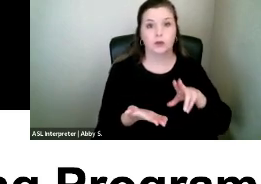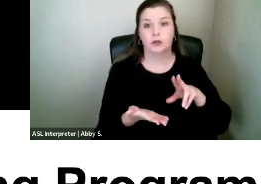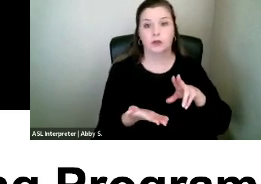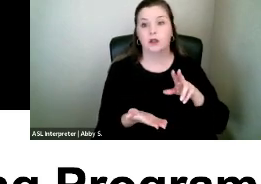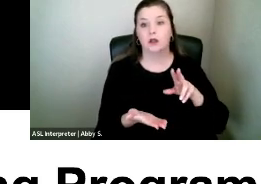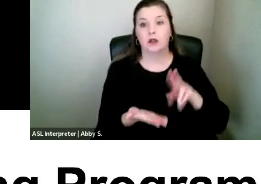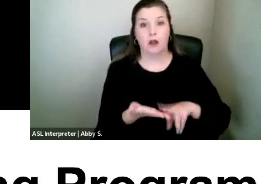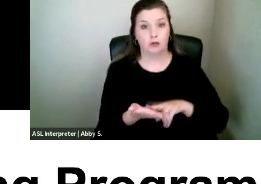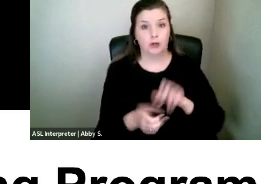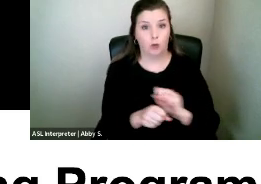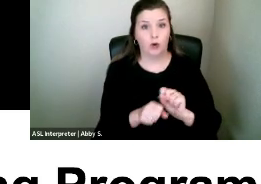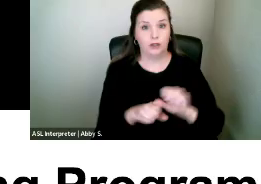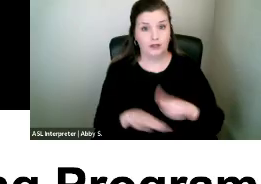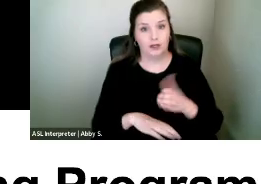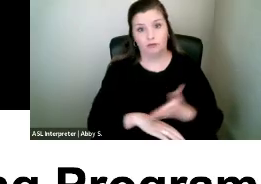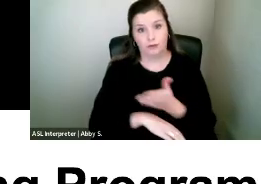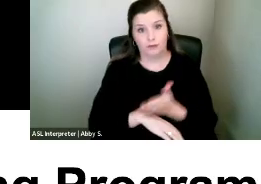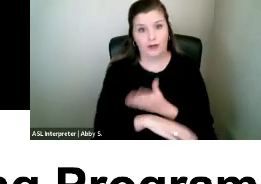completed.